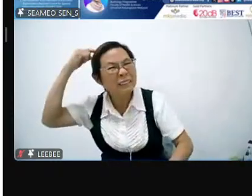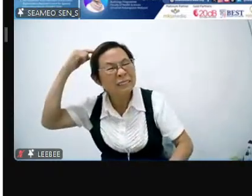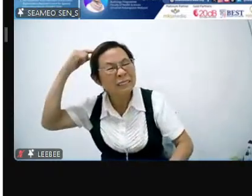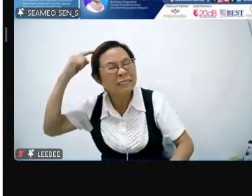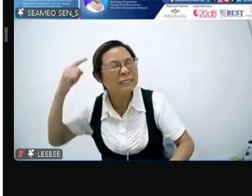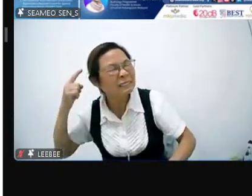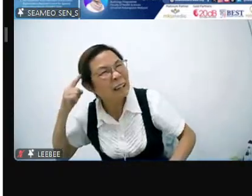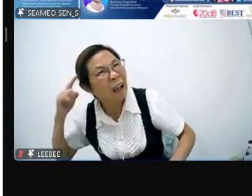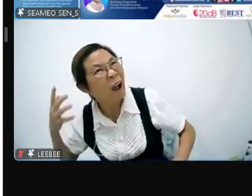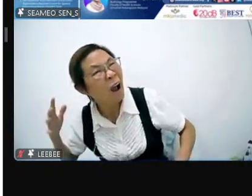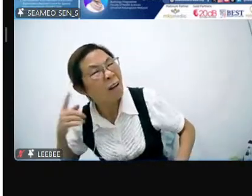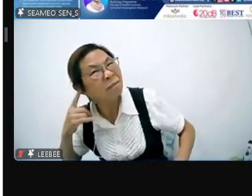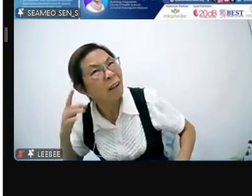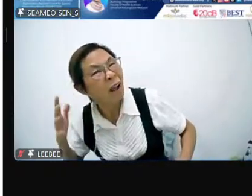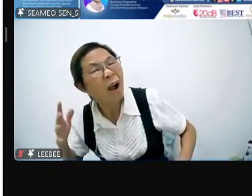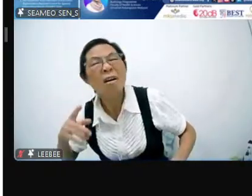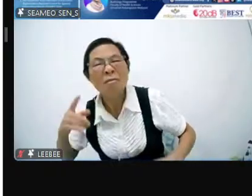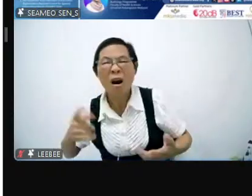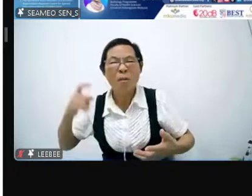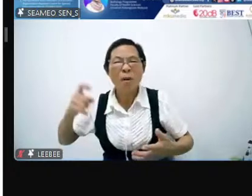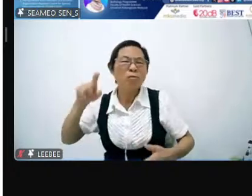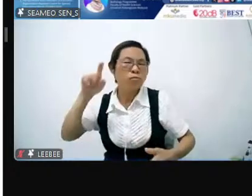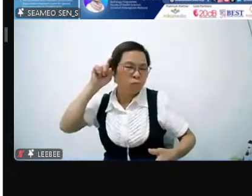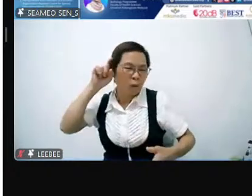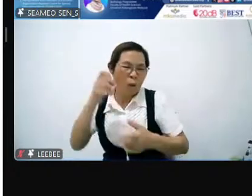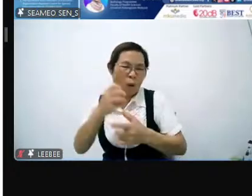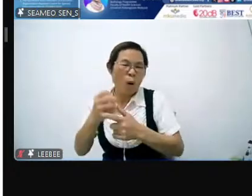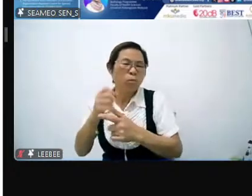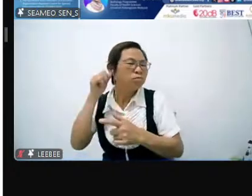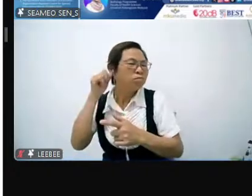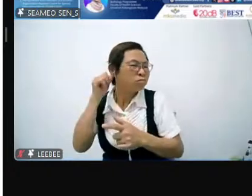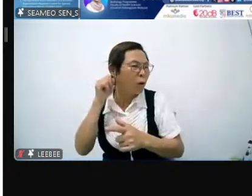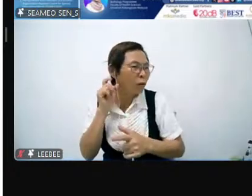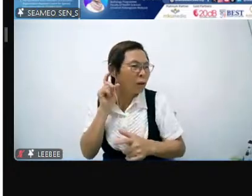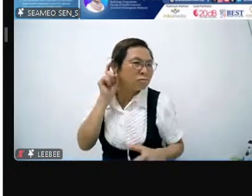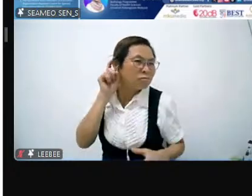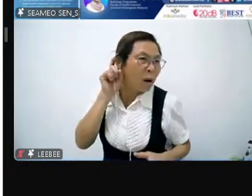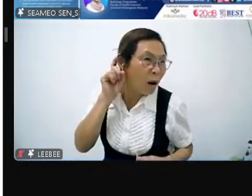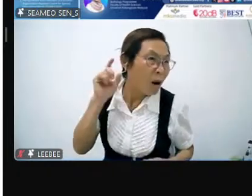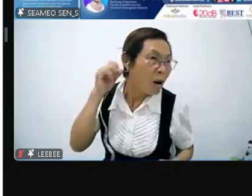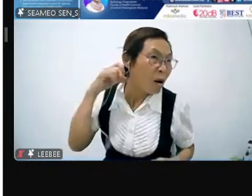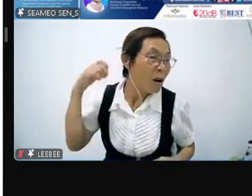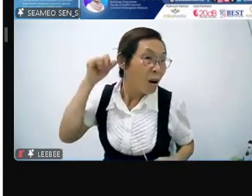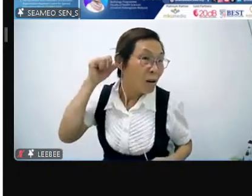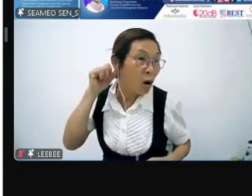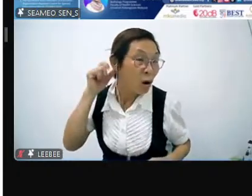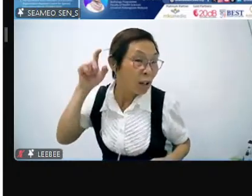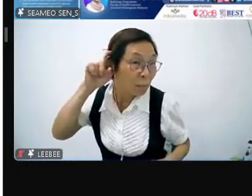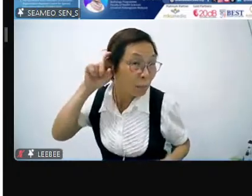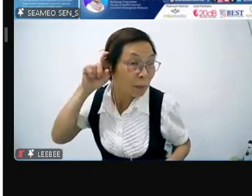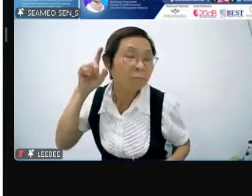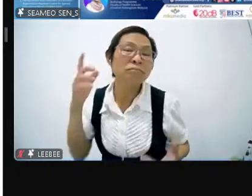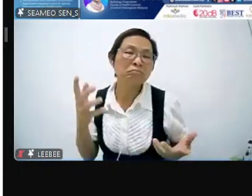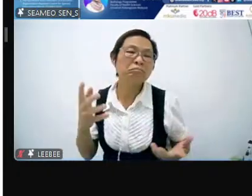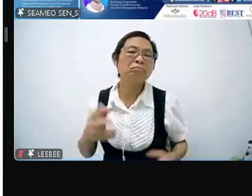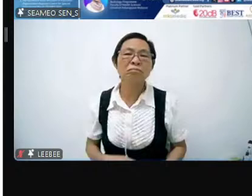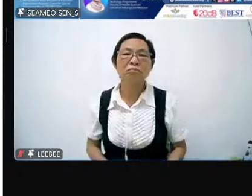to wear hearing aids or cochlear implants. Okay.